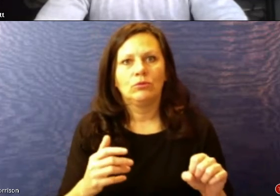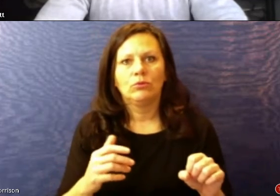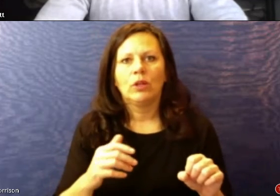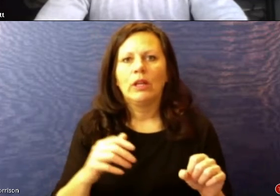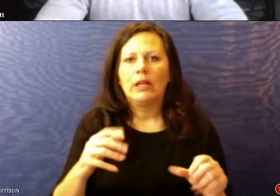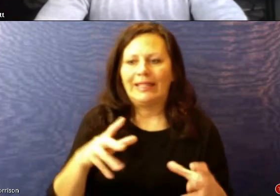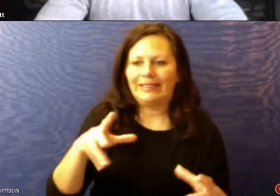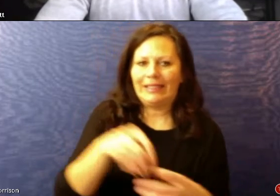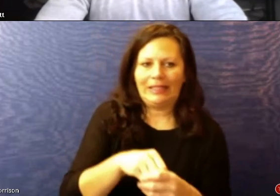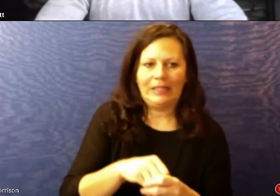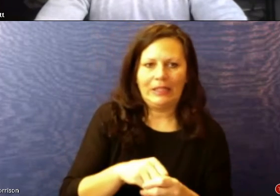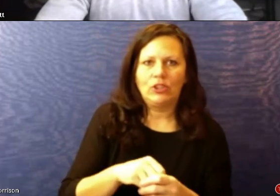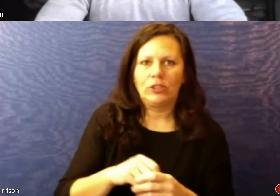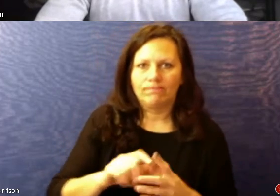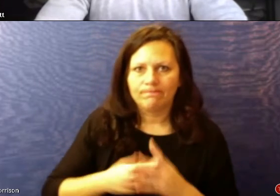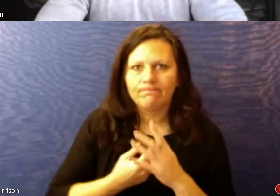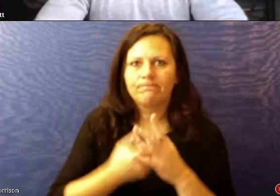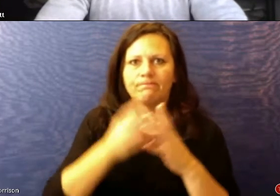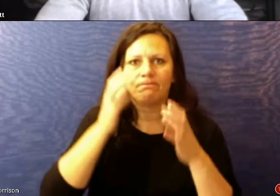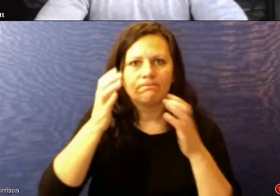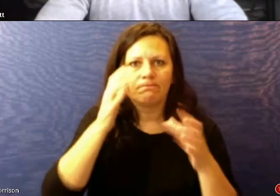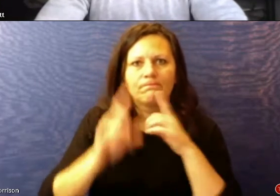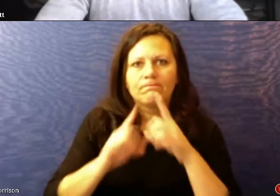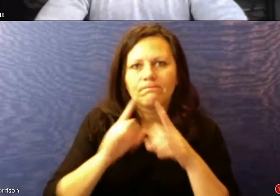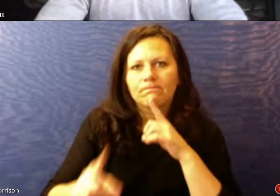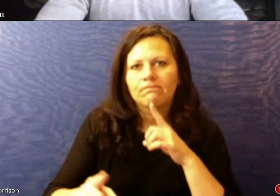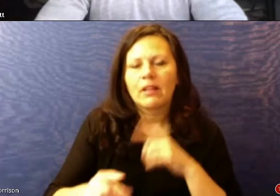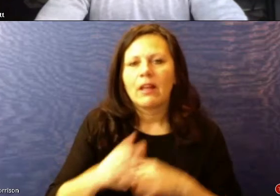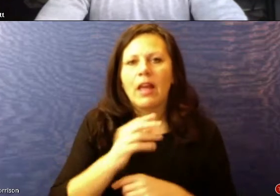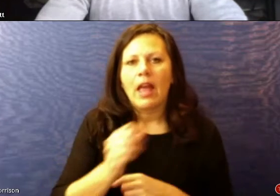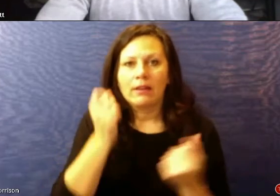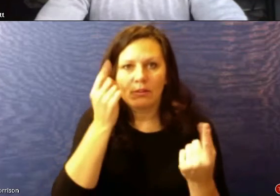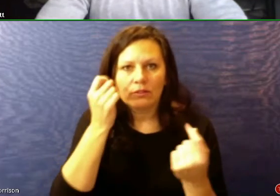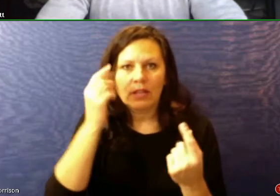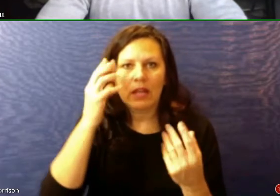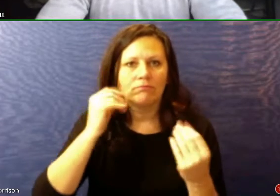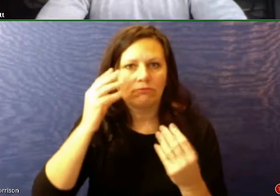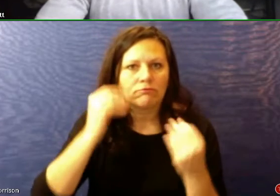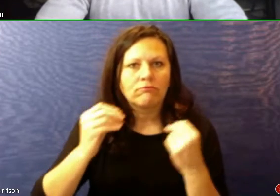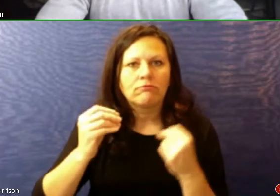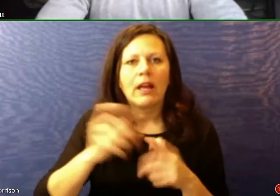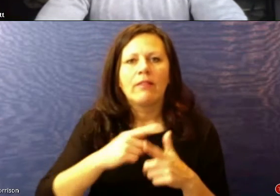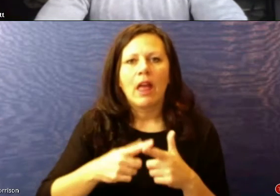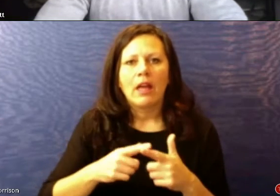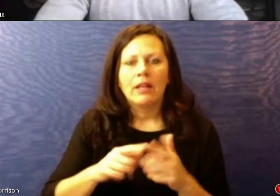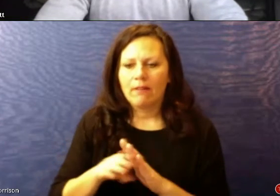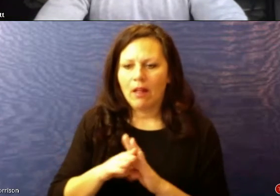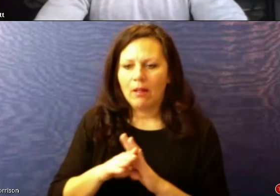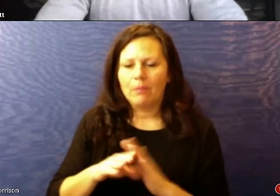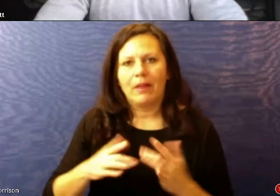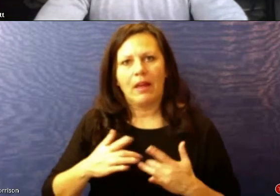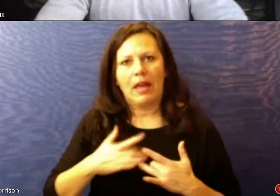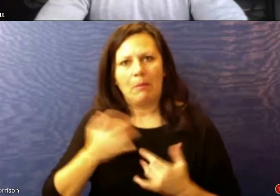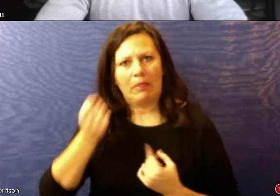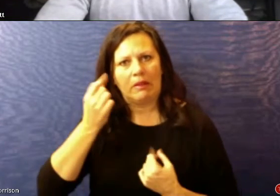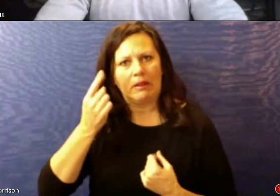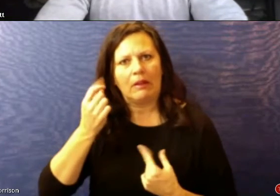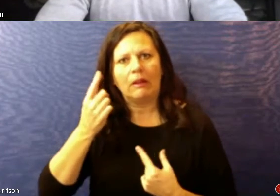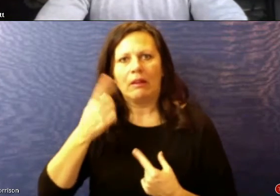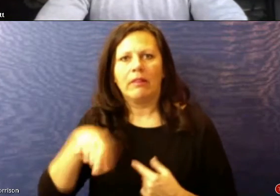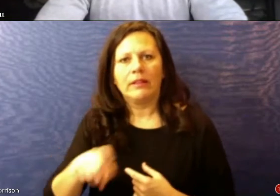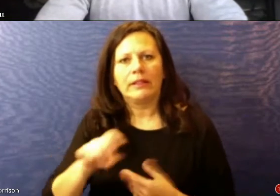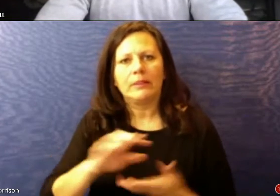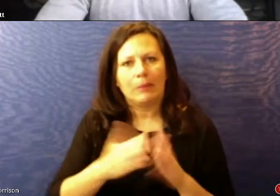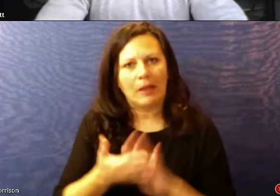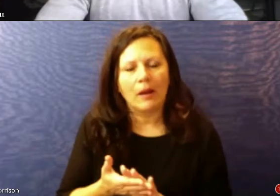engage in these concepts and understand experiences and build the empathy they need to be able to be effective. And